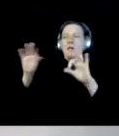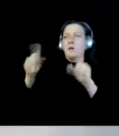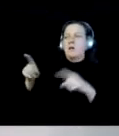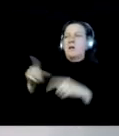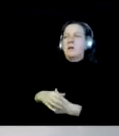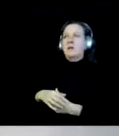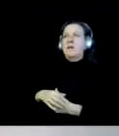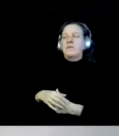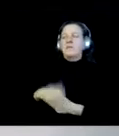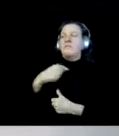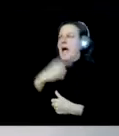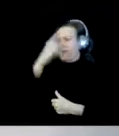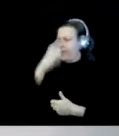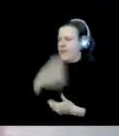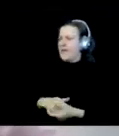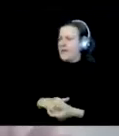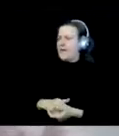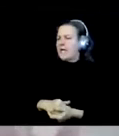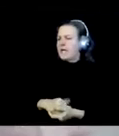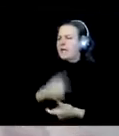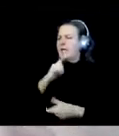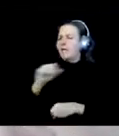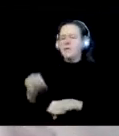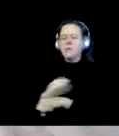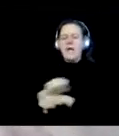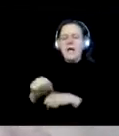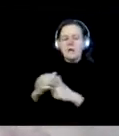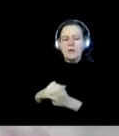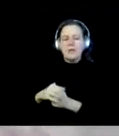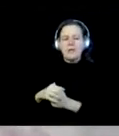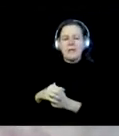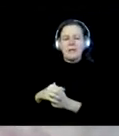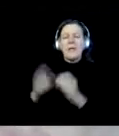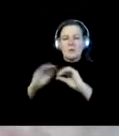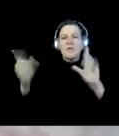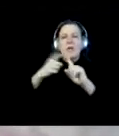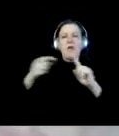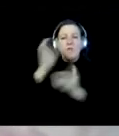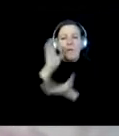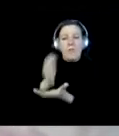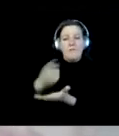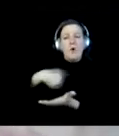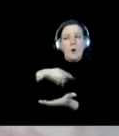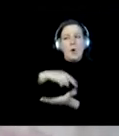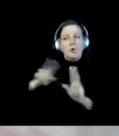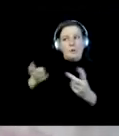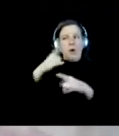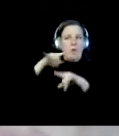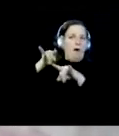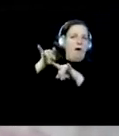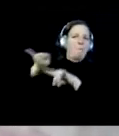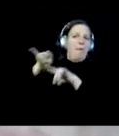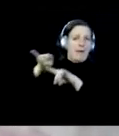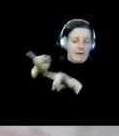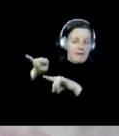I think it was clear that from the photos that we're kind of making fun of it, but that also that's getting